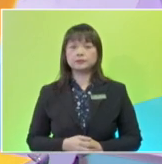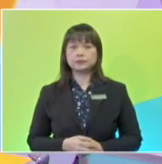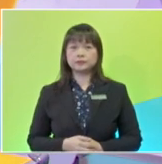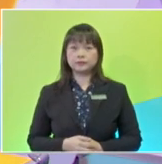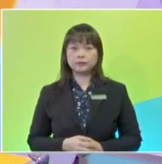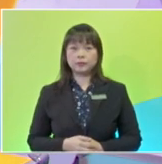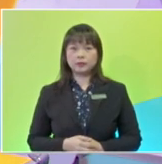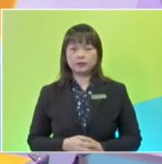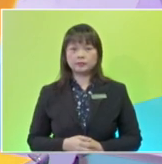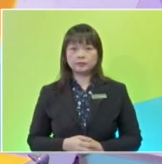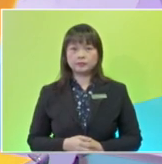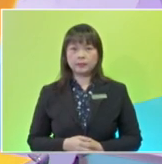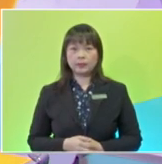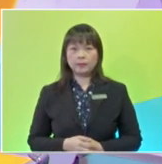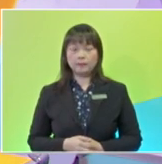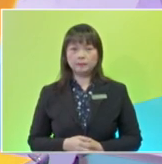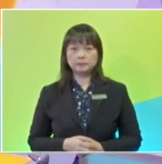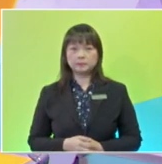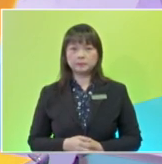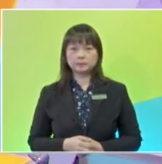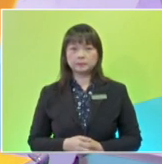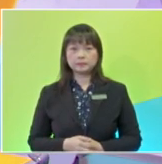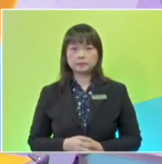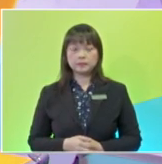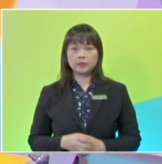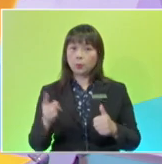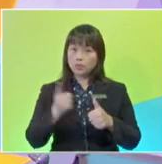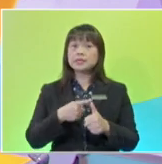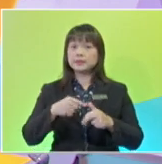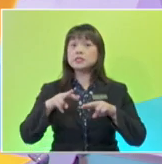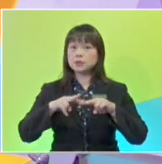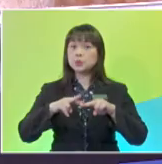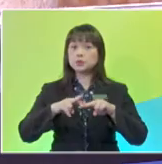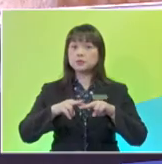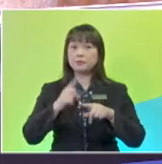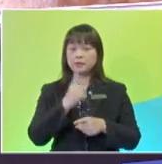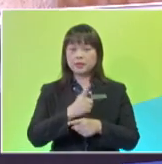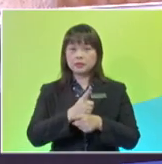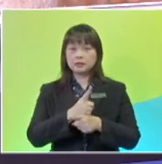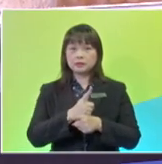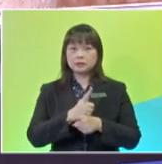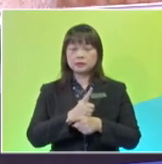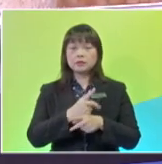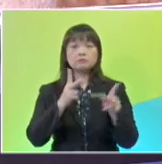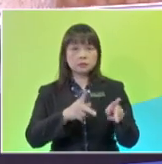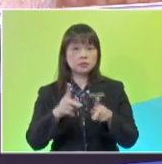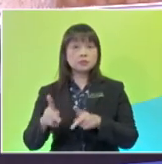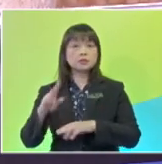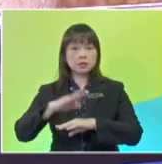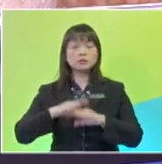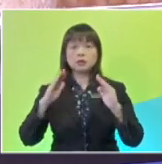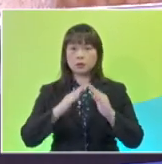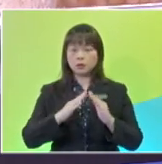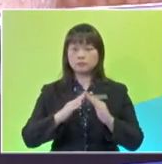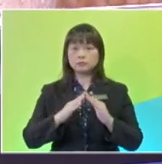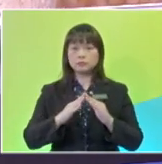So the first one is the salt, right? Yes. So I'm going to stir it. All right, people at home, if you are, you know,